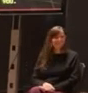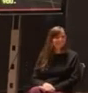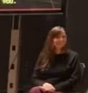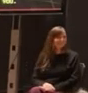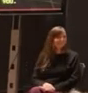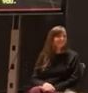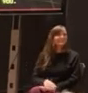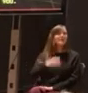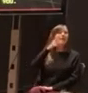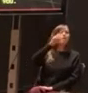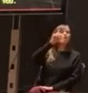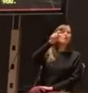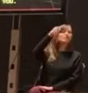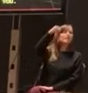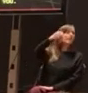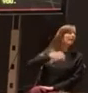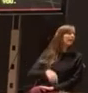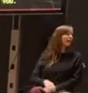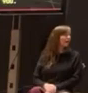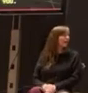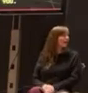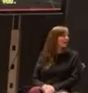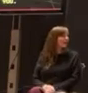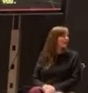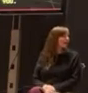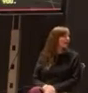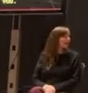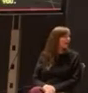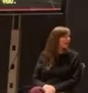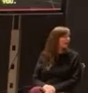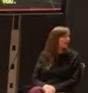Oh, I think we have one right over there.